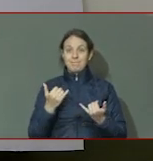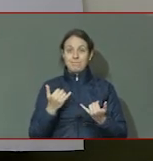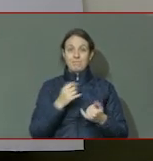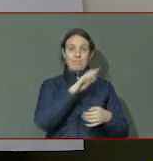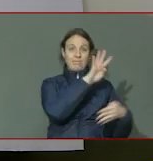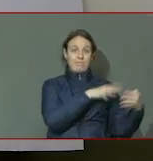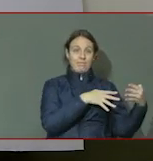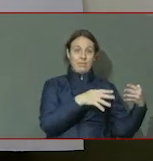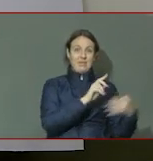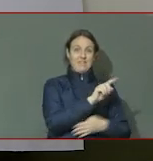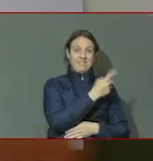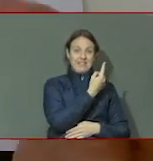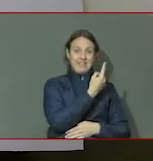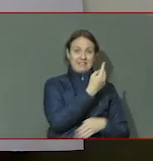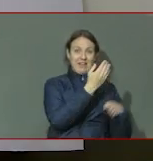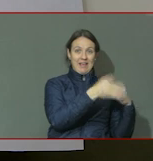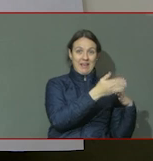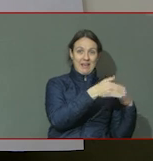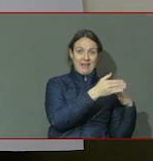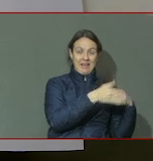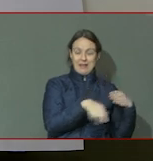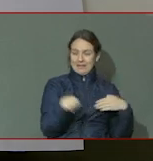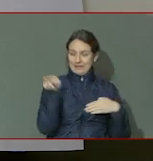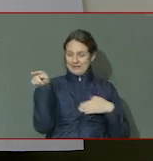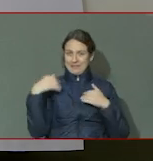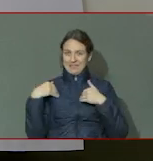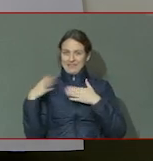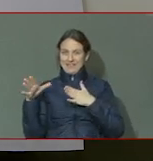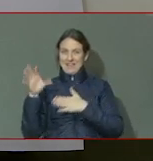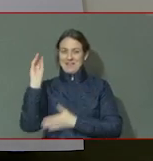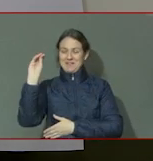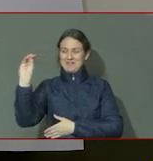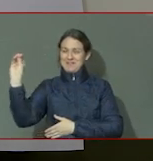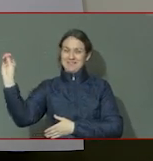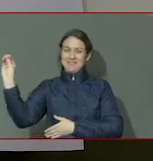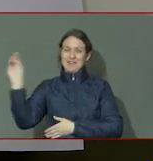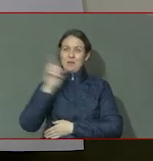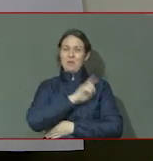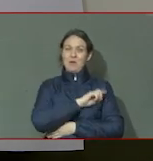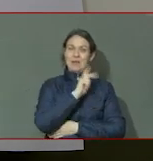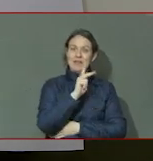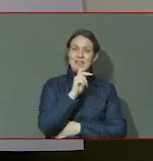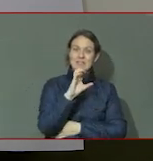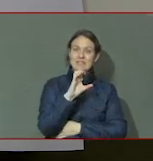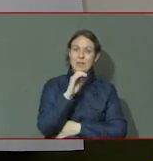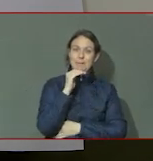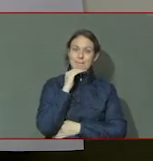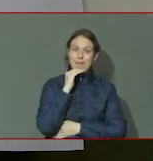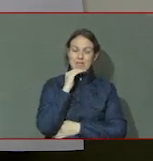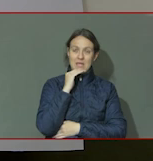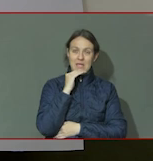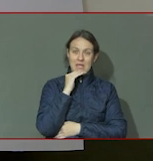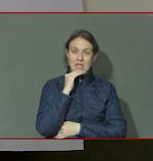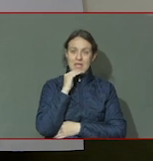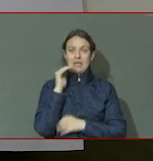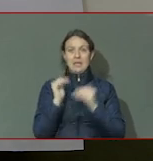table 1 is the start of table 2, because I've already Kc means I've already